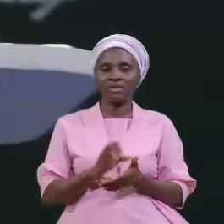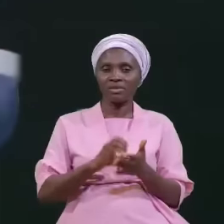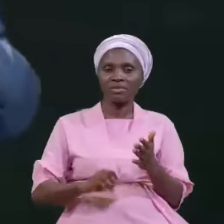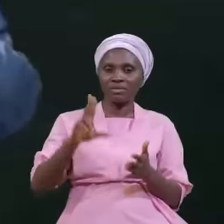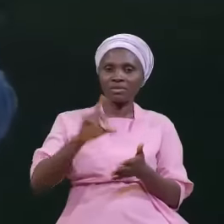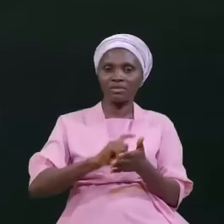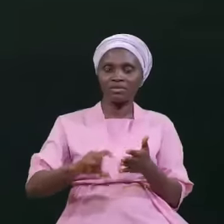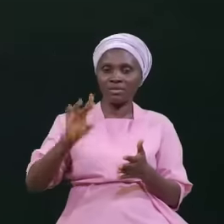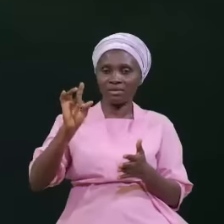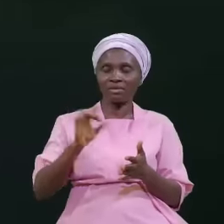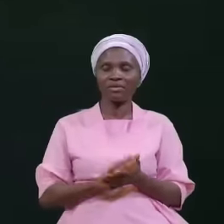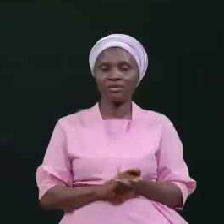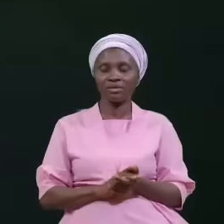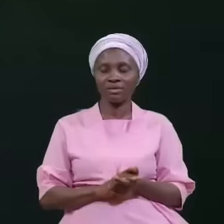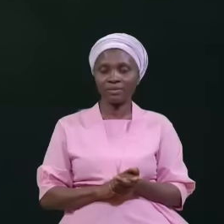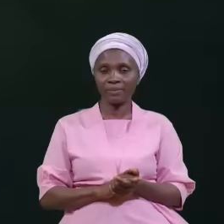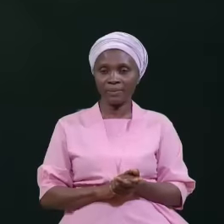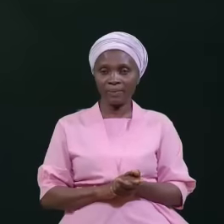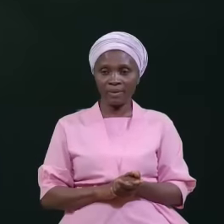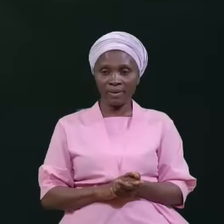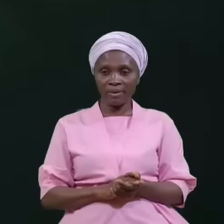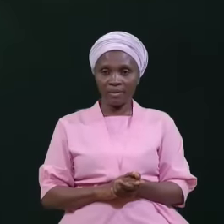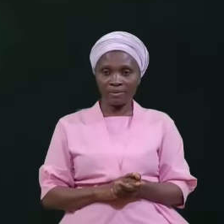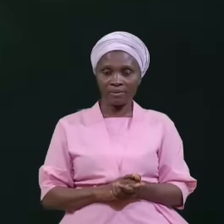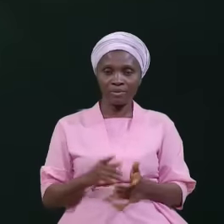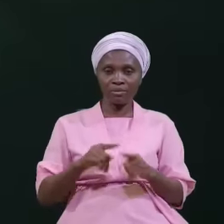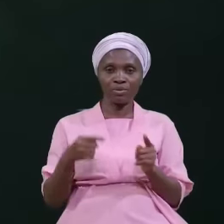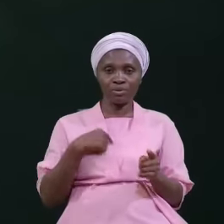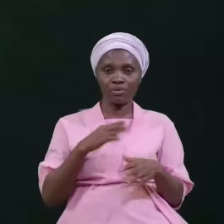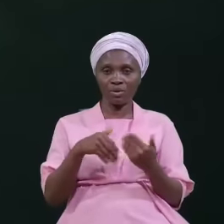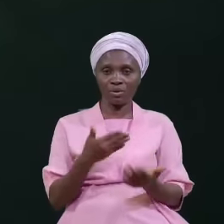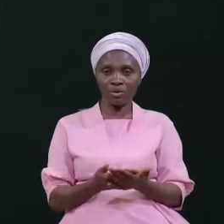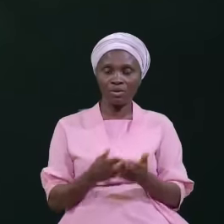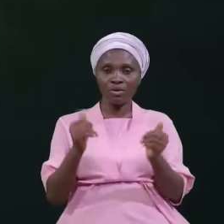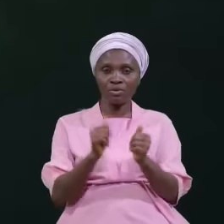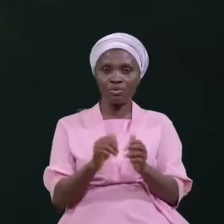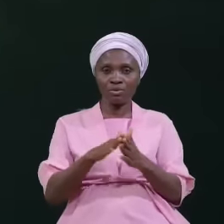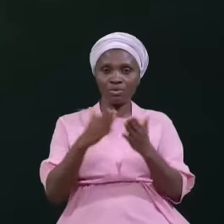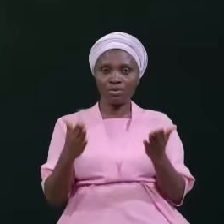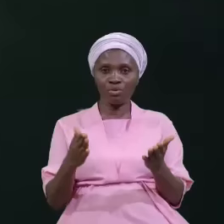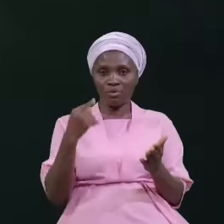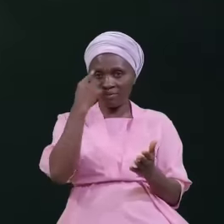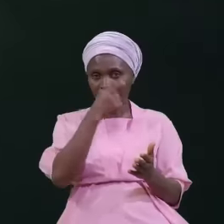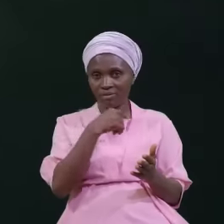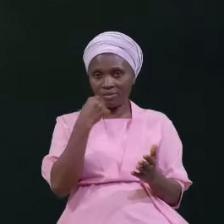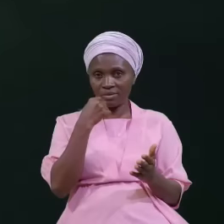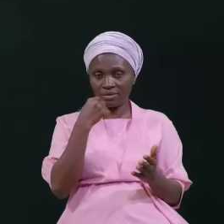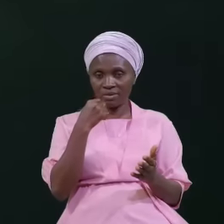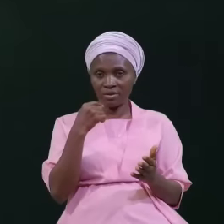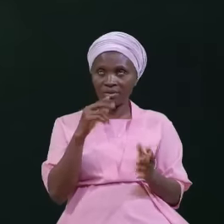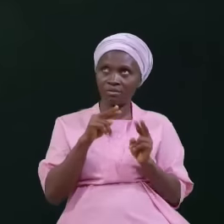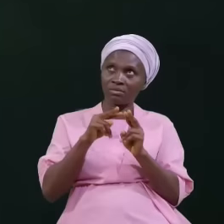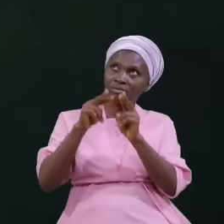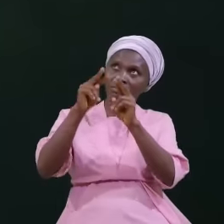from verse 18. "But we all, with open face, beholding as